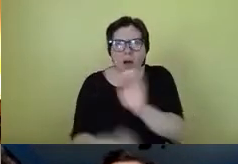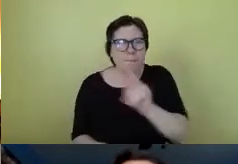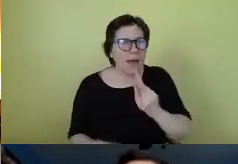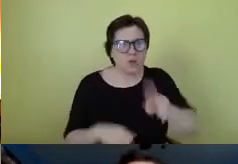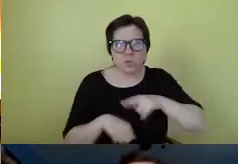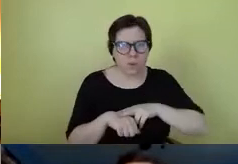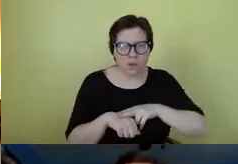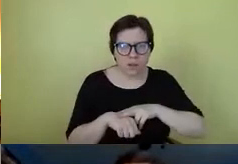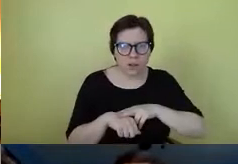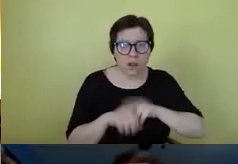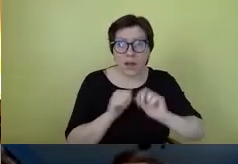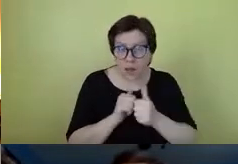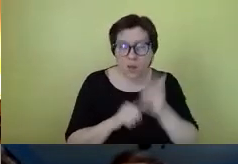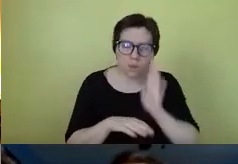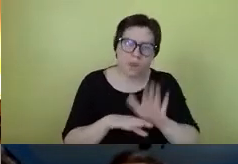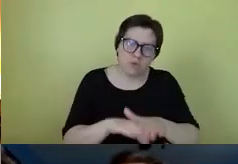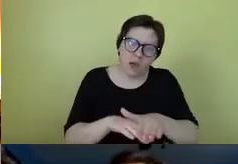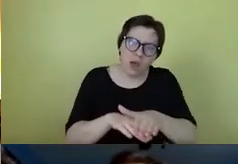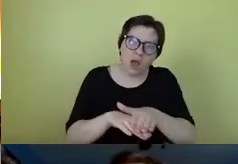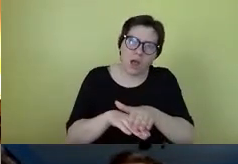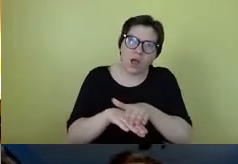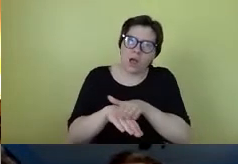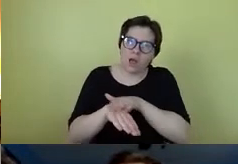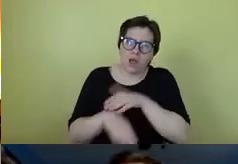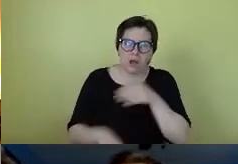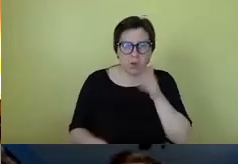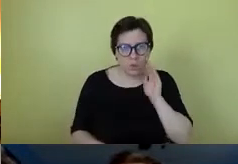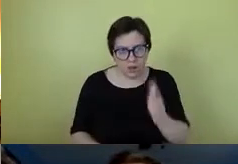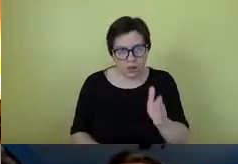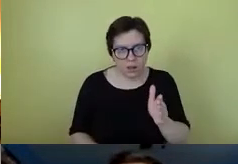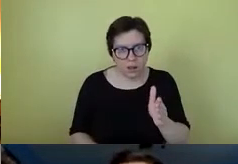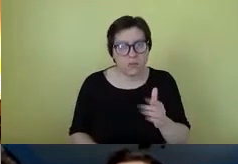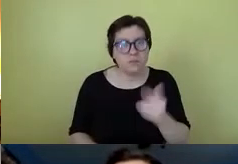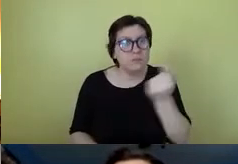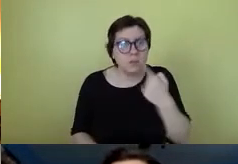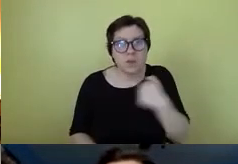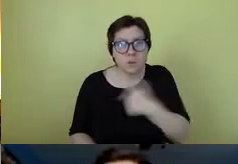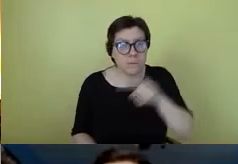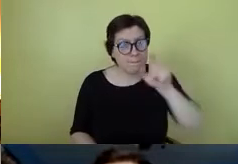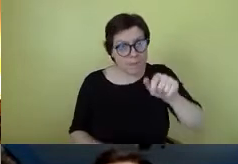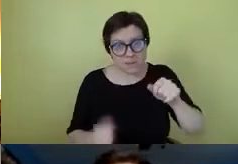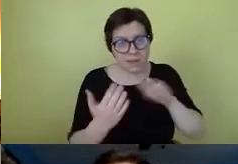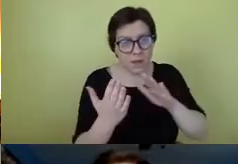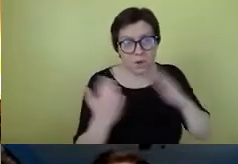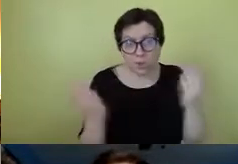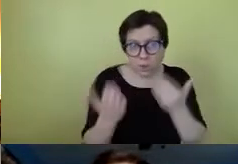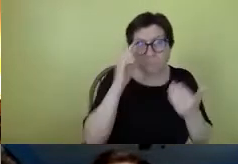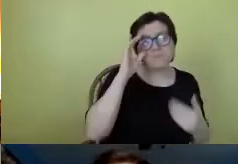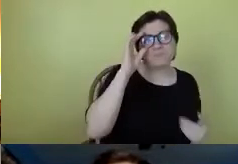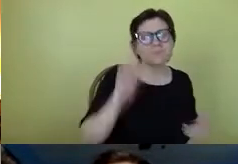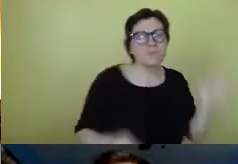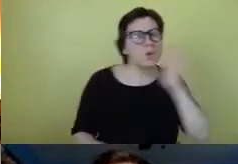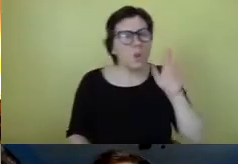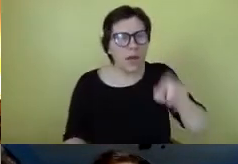be gradual. One of the things that we will have to encounter is that we're going to have to